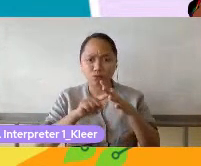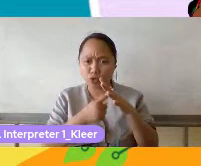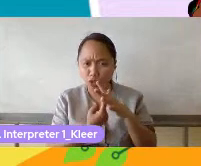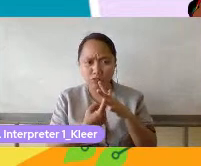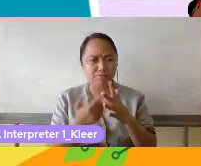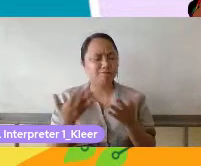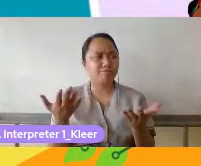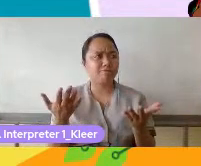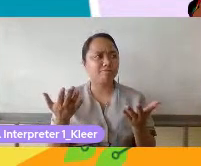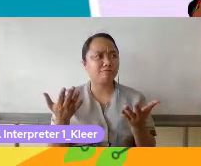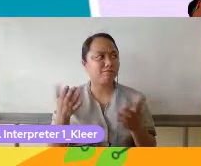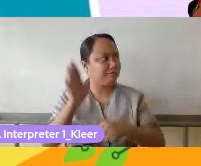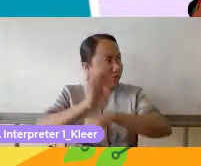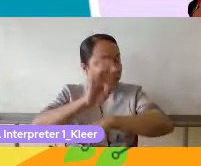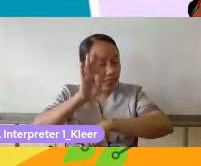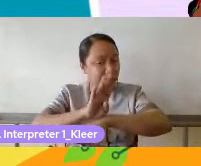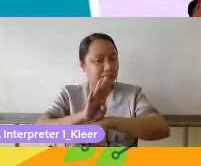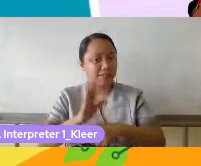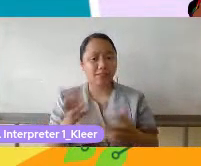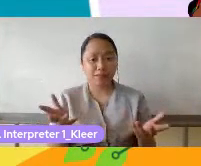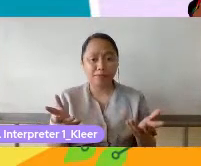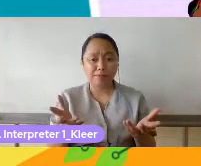Van.